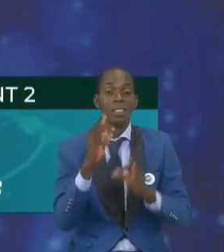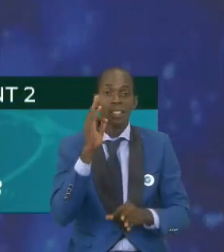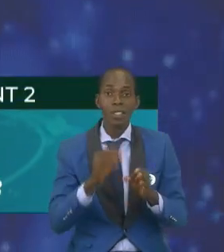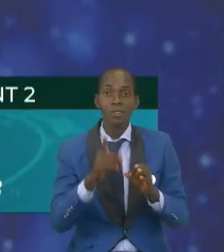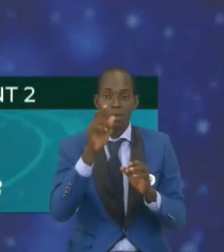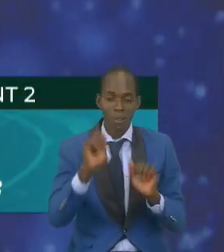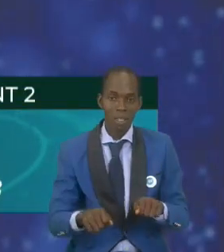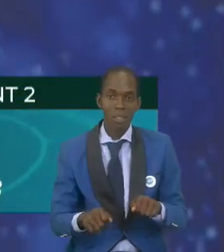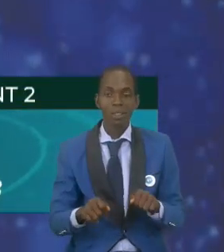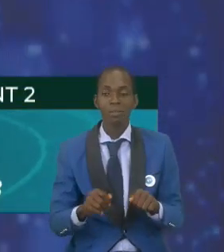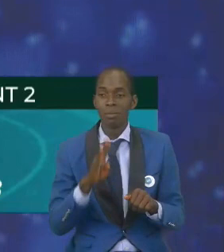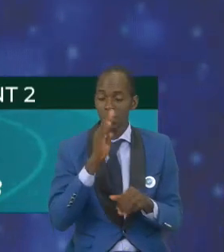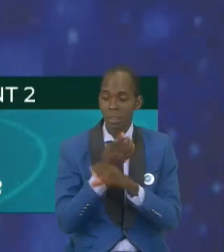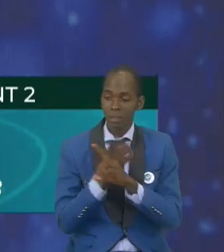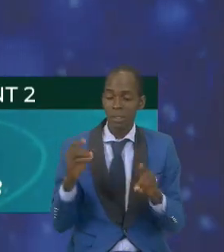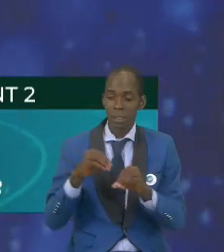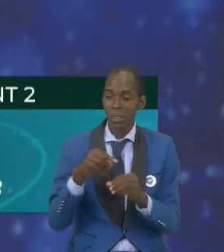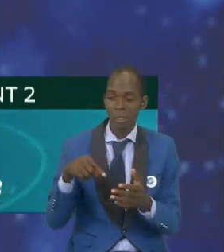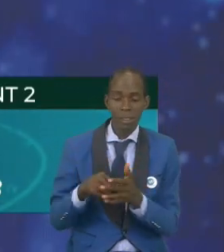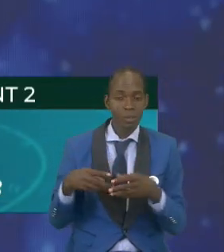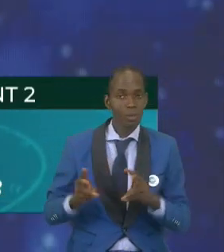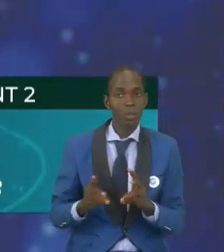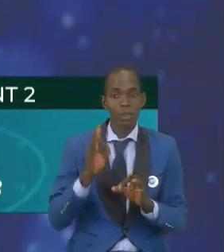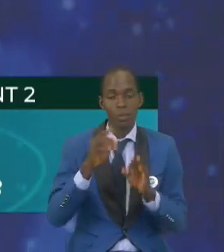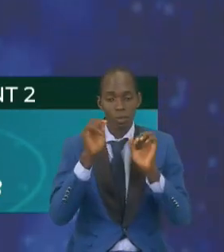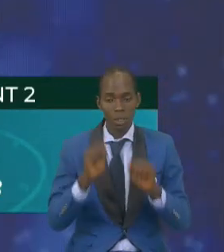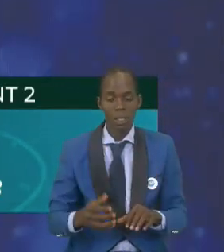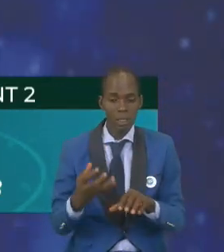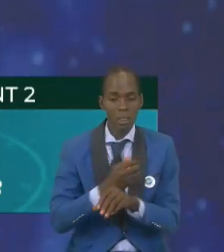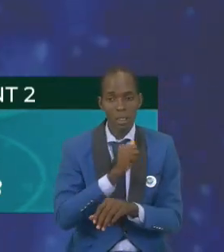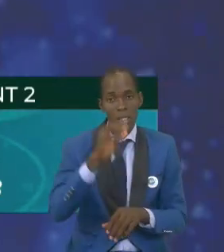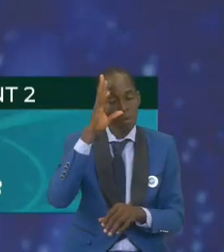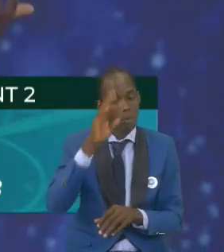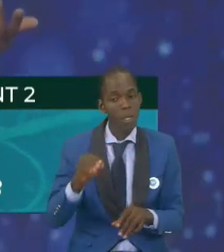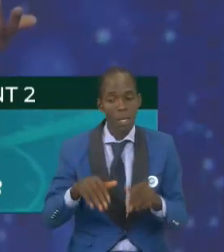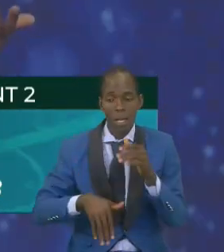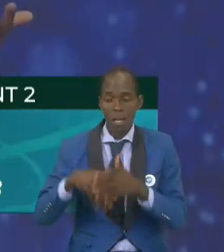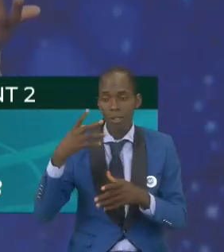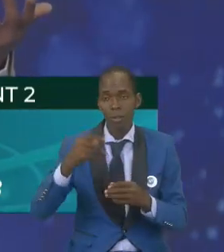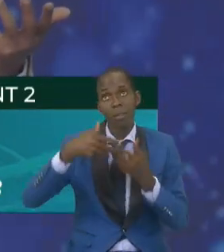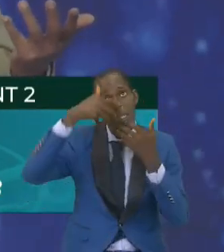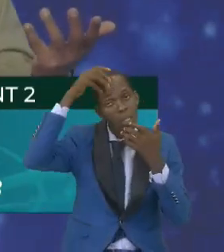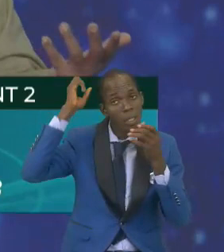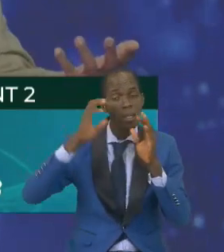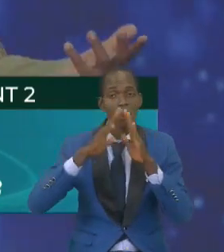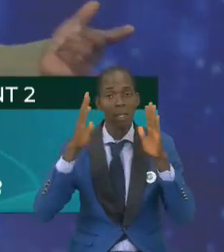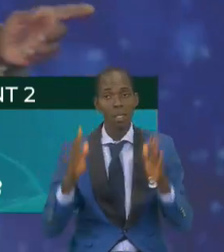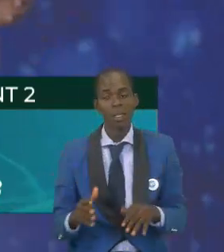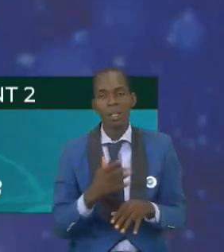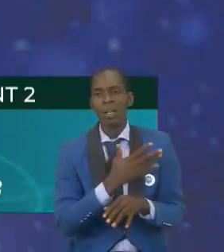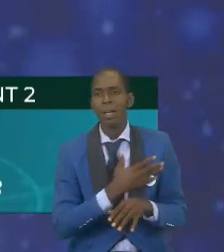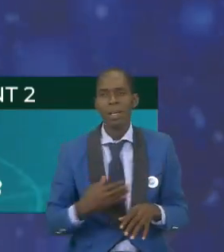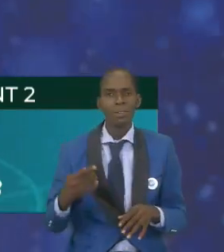a manner like this, if you can take a man out of the lion's den and be